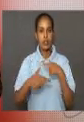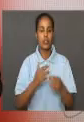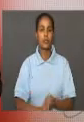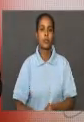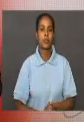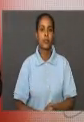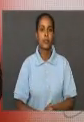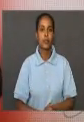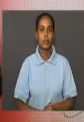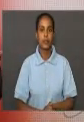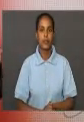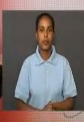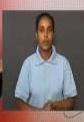reaction.